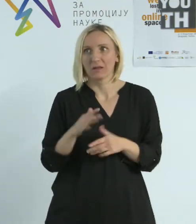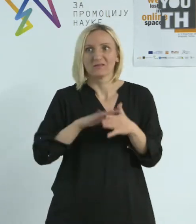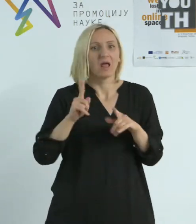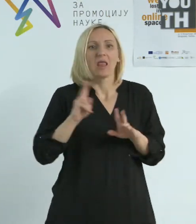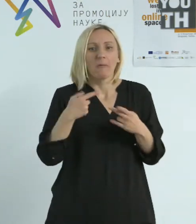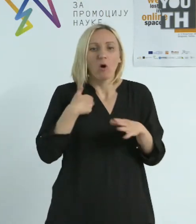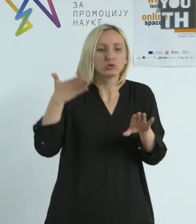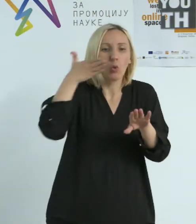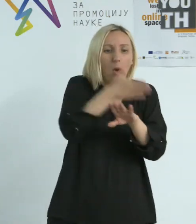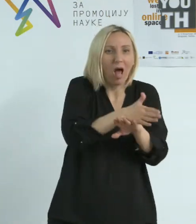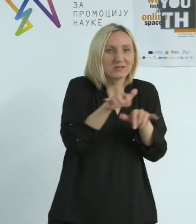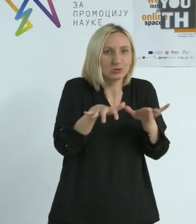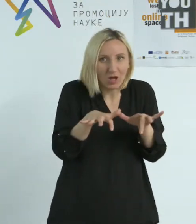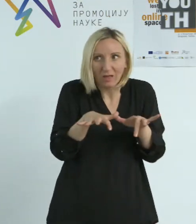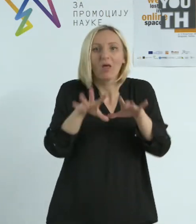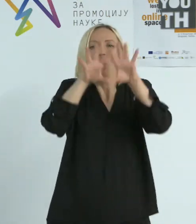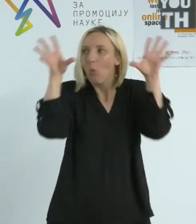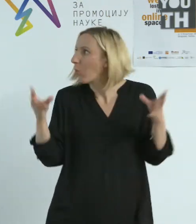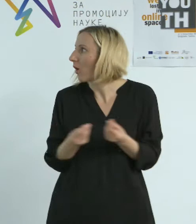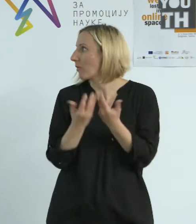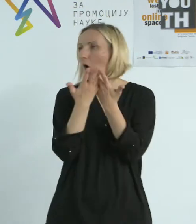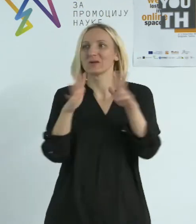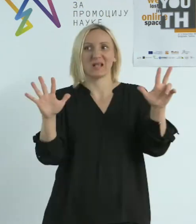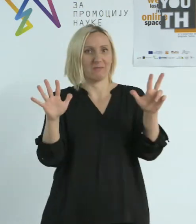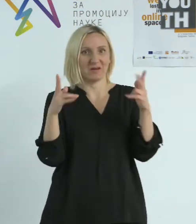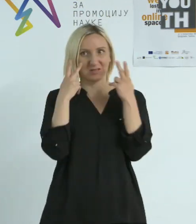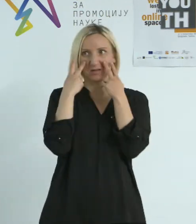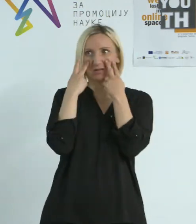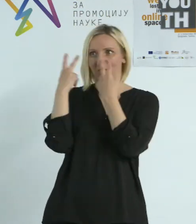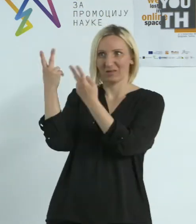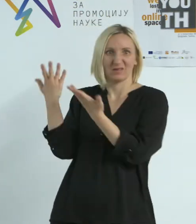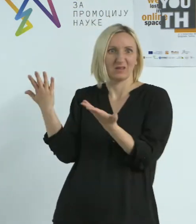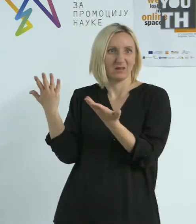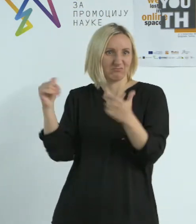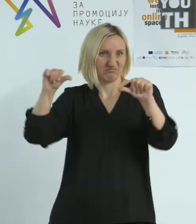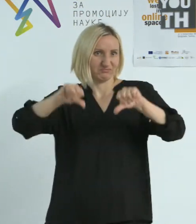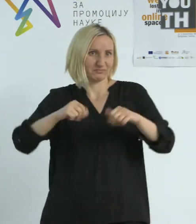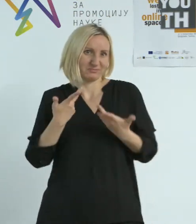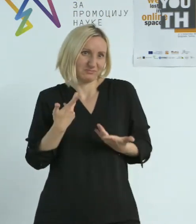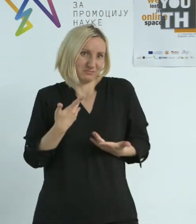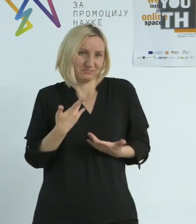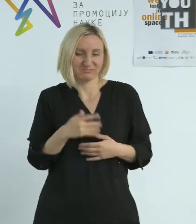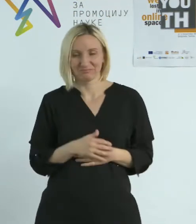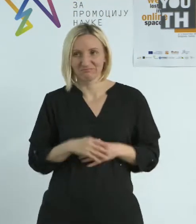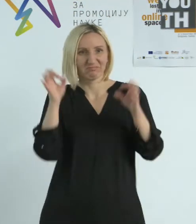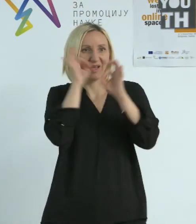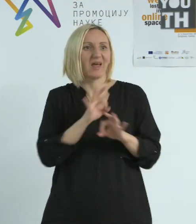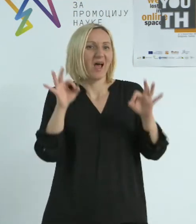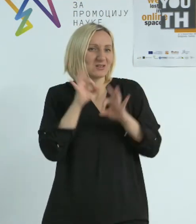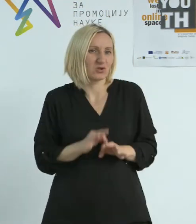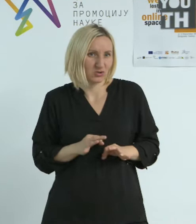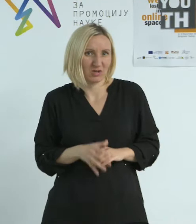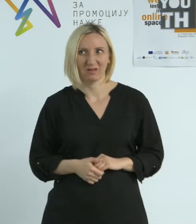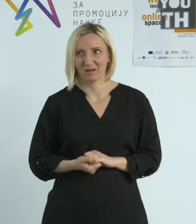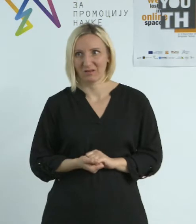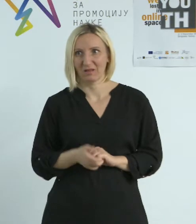in the chat, these things, 18. So as you can see, it's quite disappointing. But this is the reality